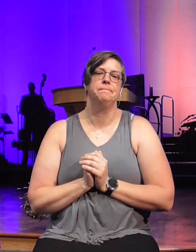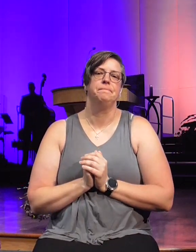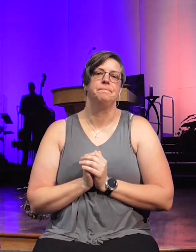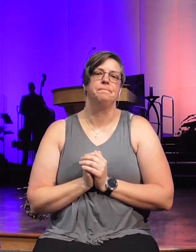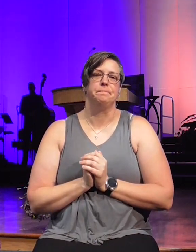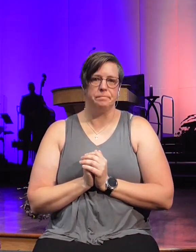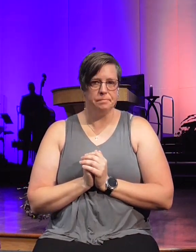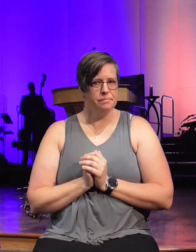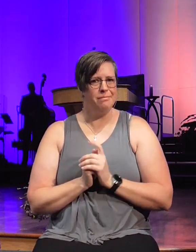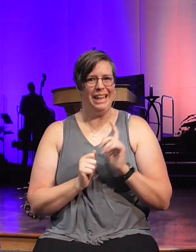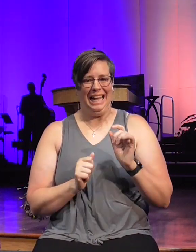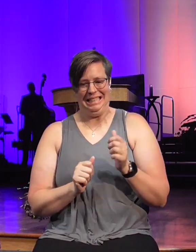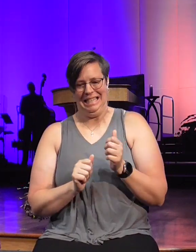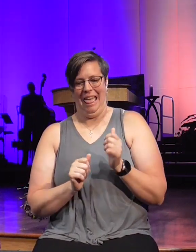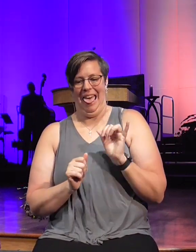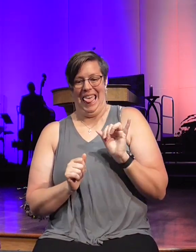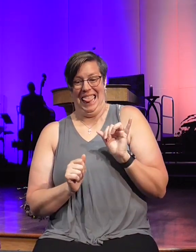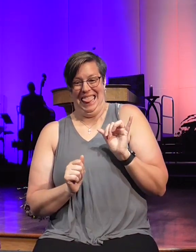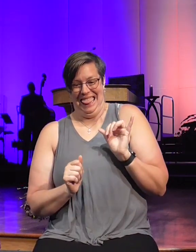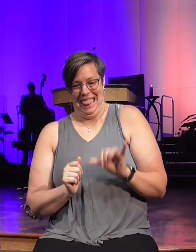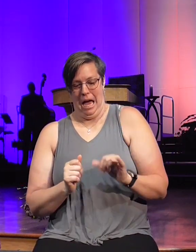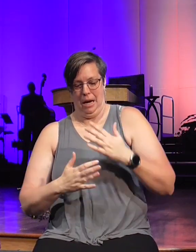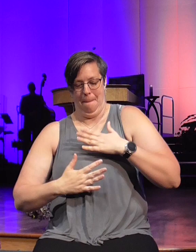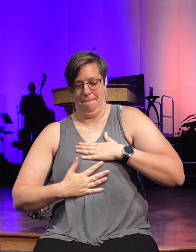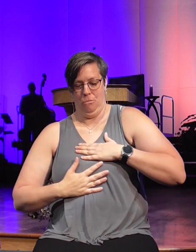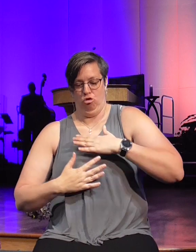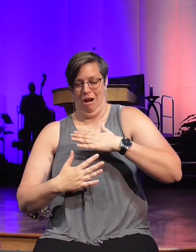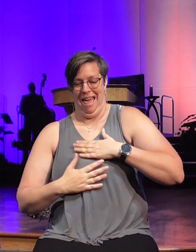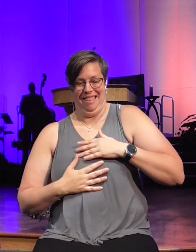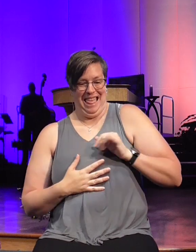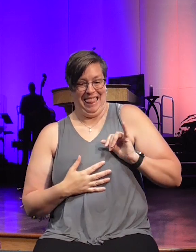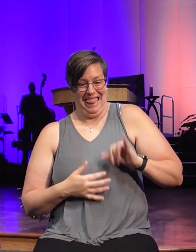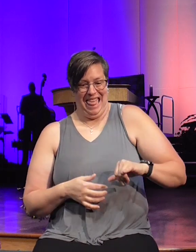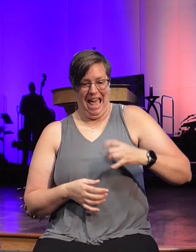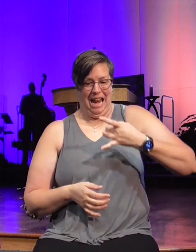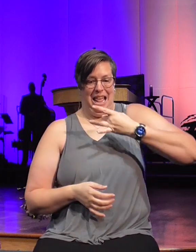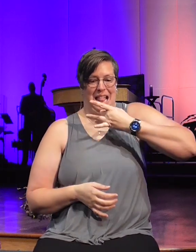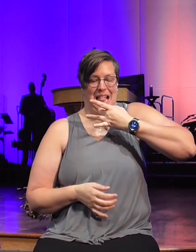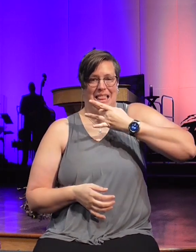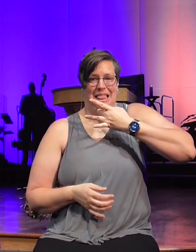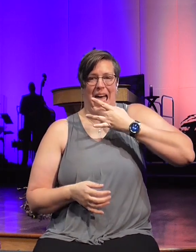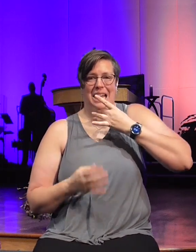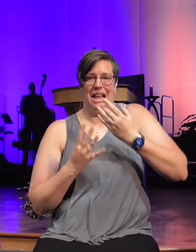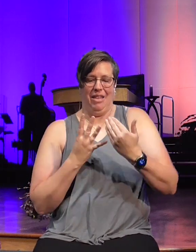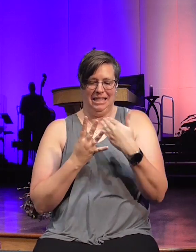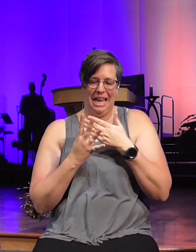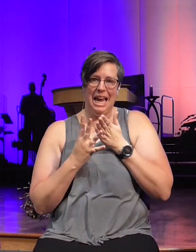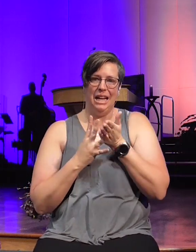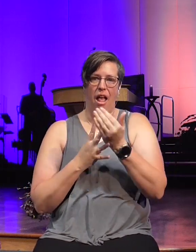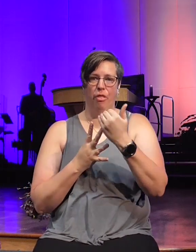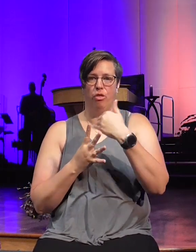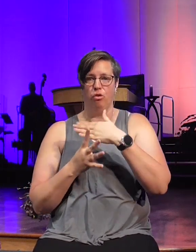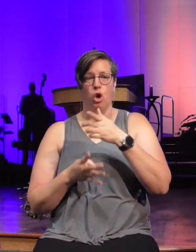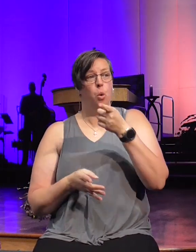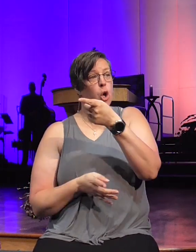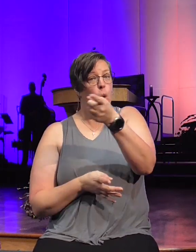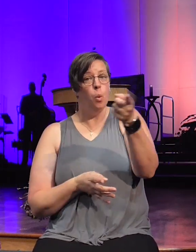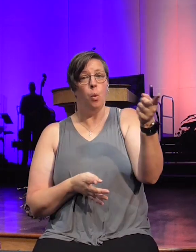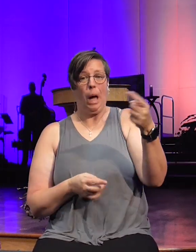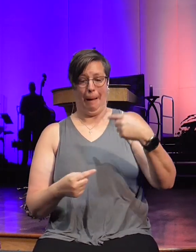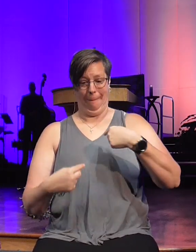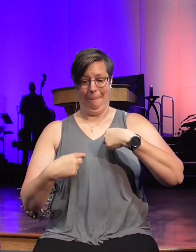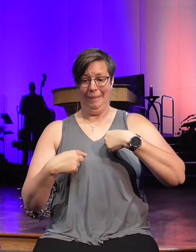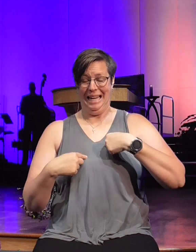It is the very breath, the very light that is breathing in and through you, in and through me, in and through this beautiful